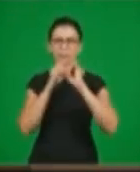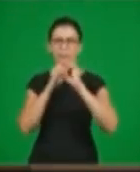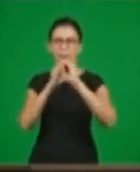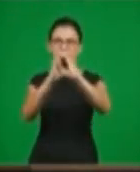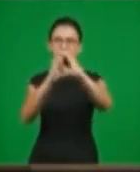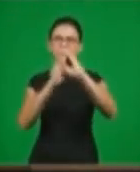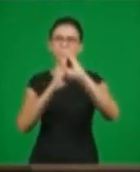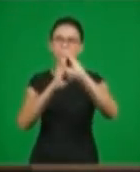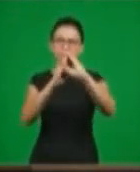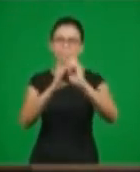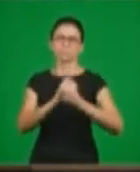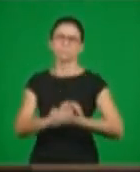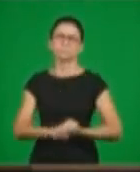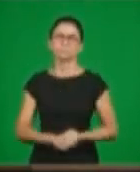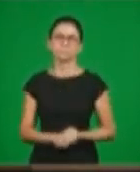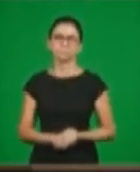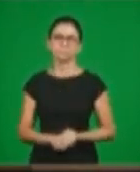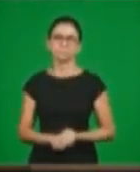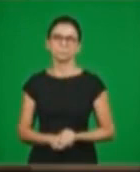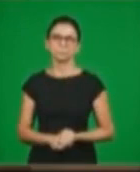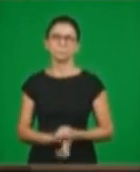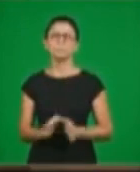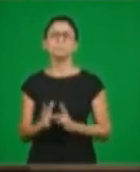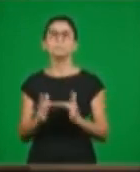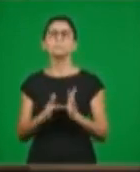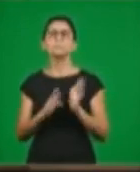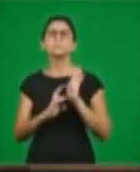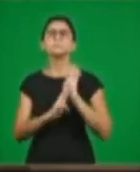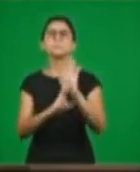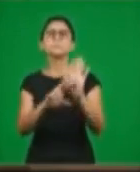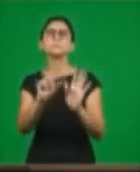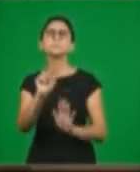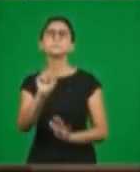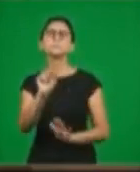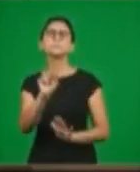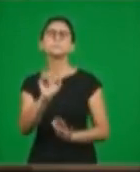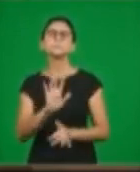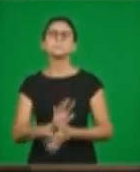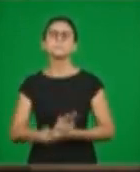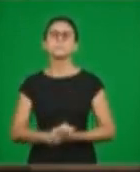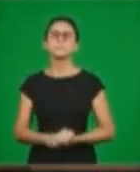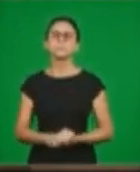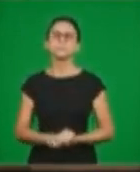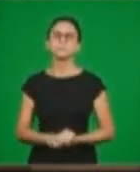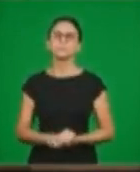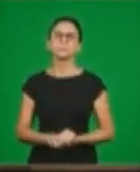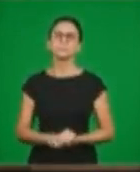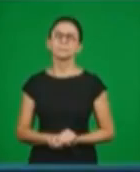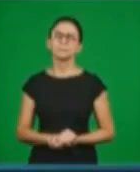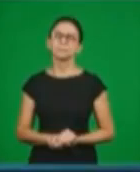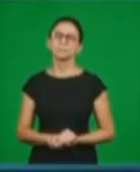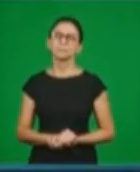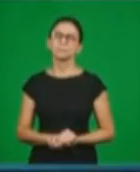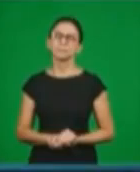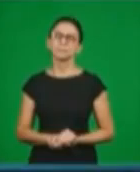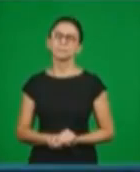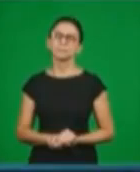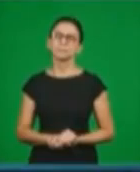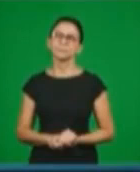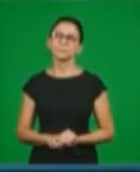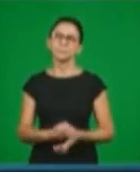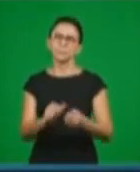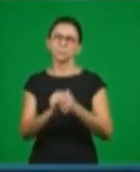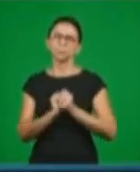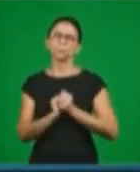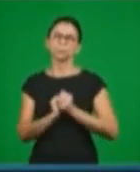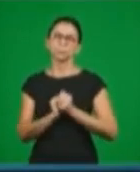Father. That is the trumpet. And Jesus is where? Was beside me. It was